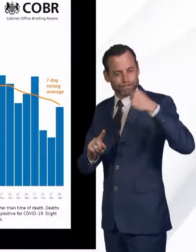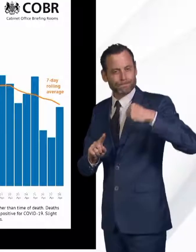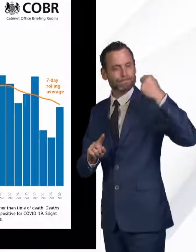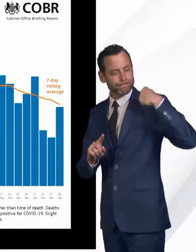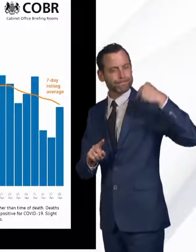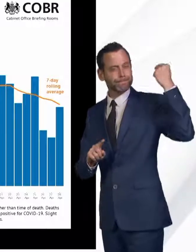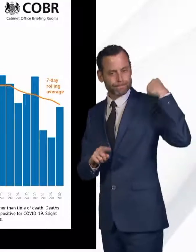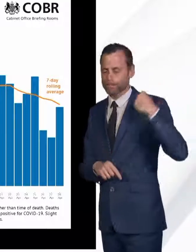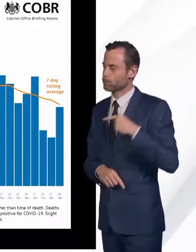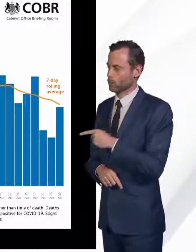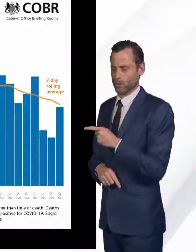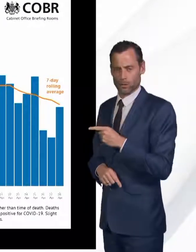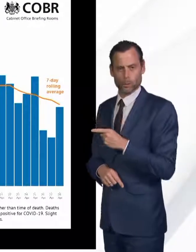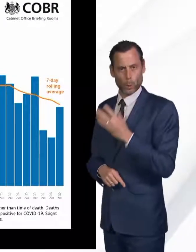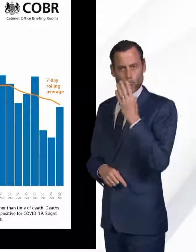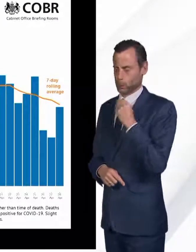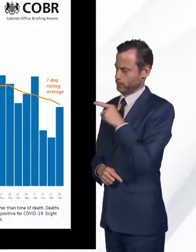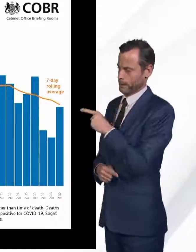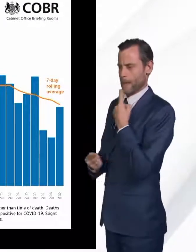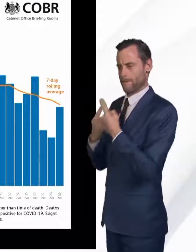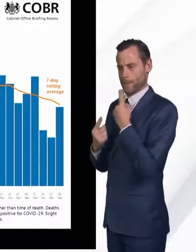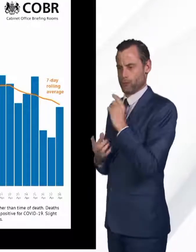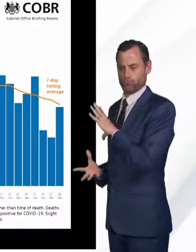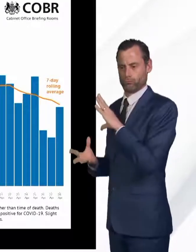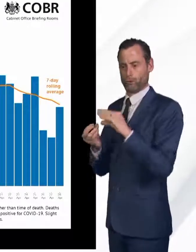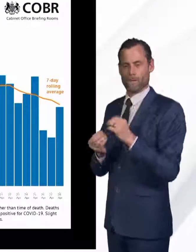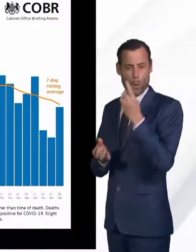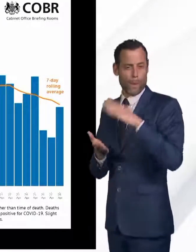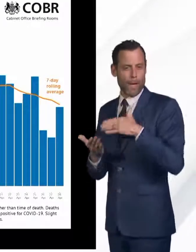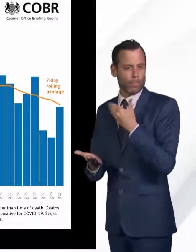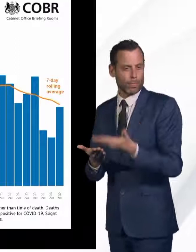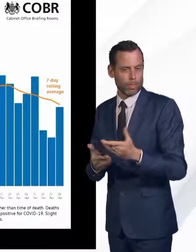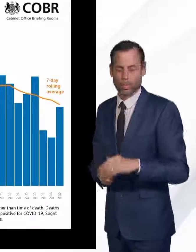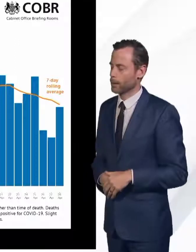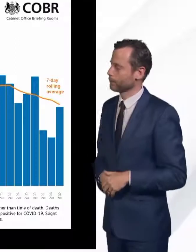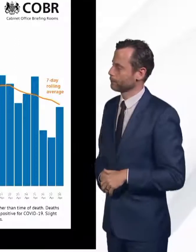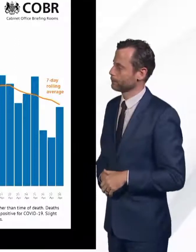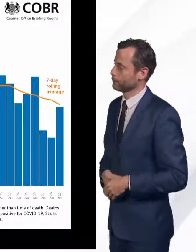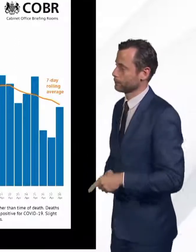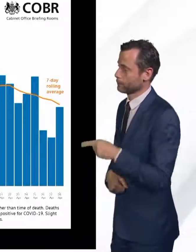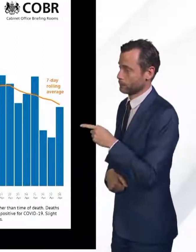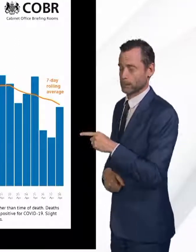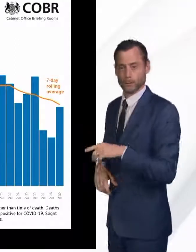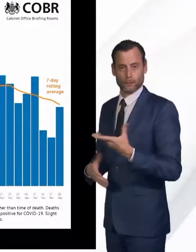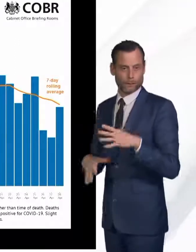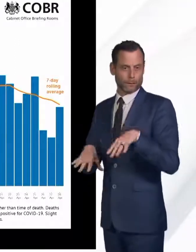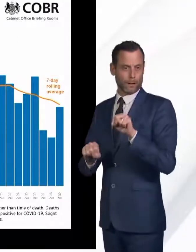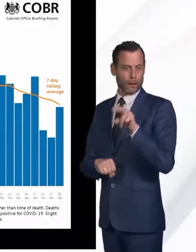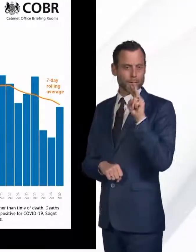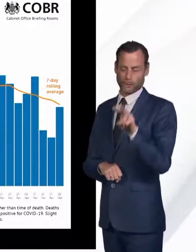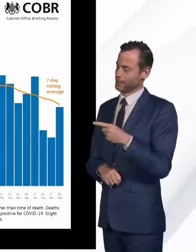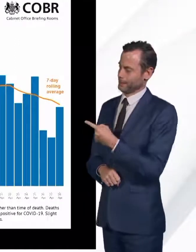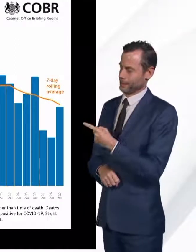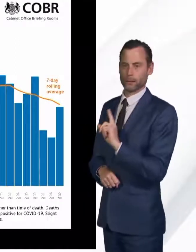for more than a month now. When you look at that slide, the first thing you see is this, the first thing you see is that